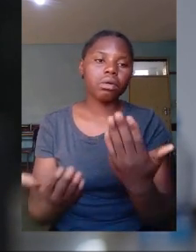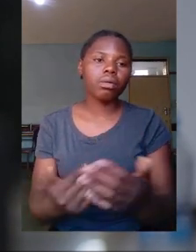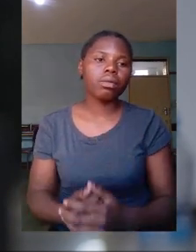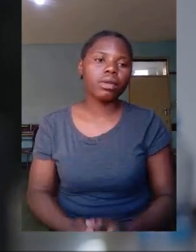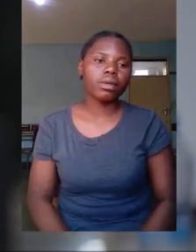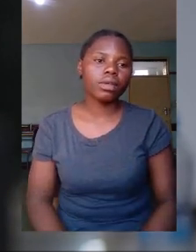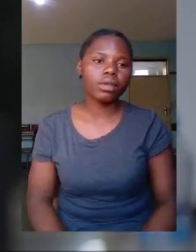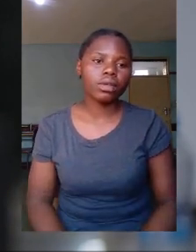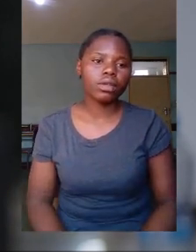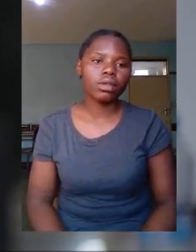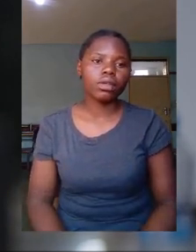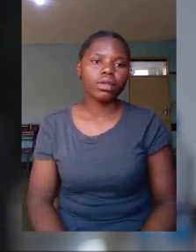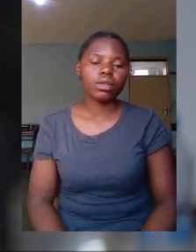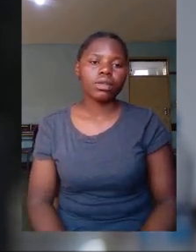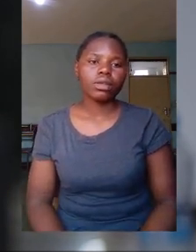false alarm or